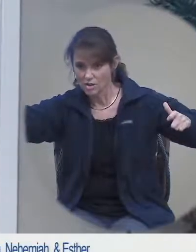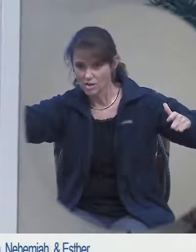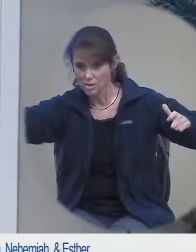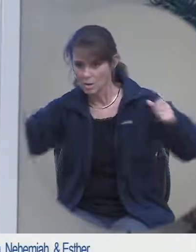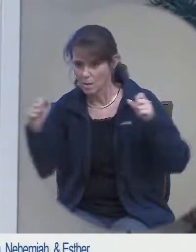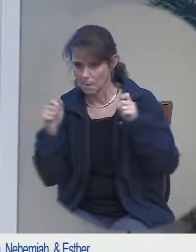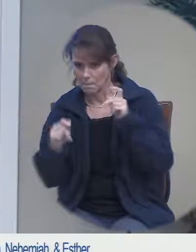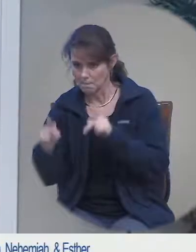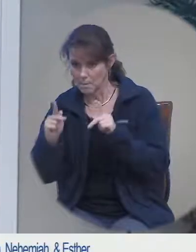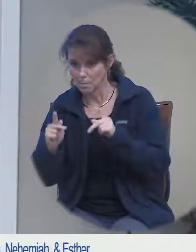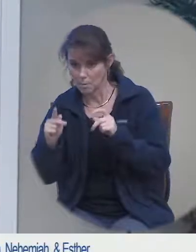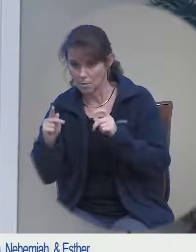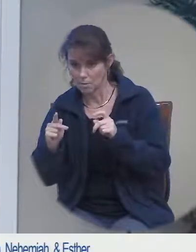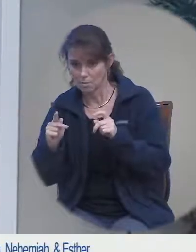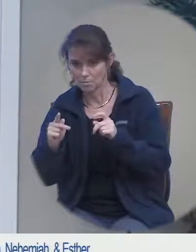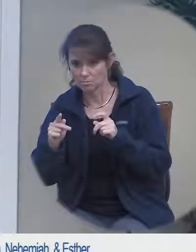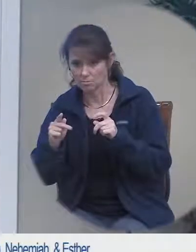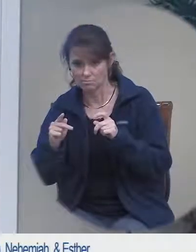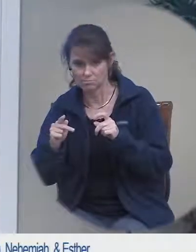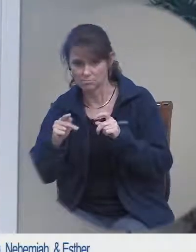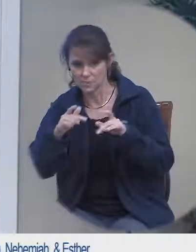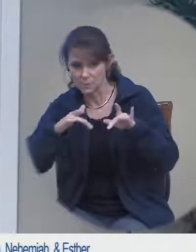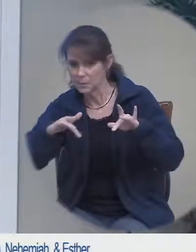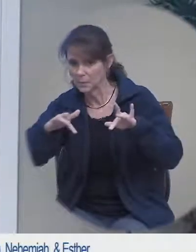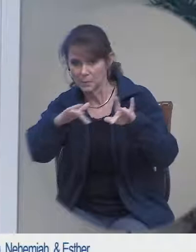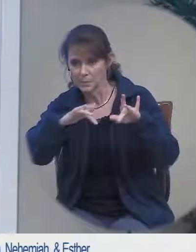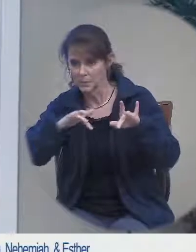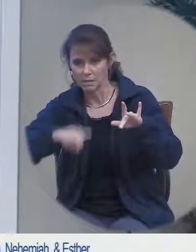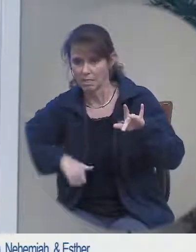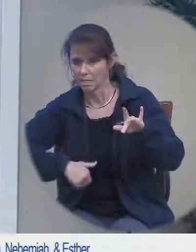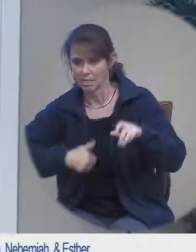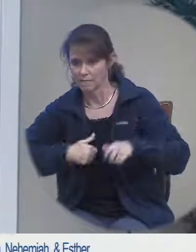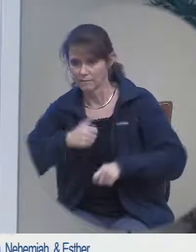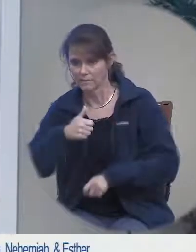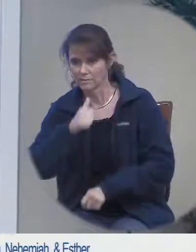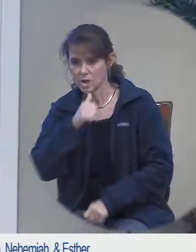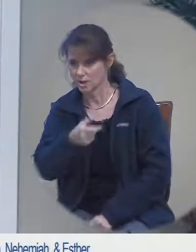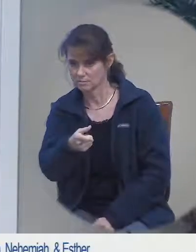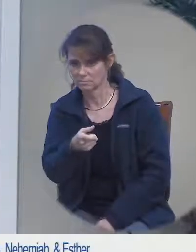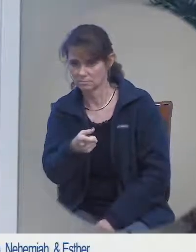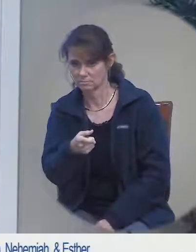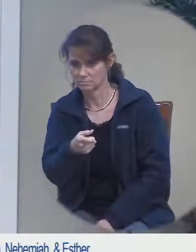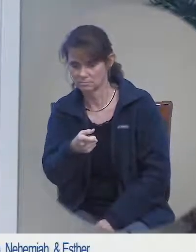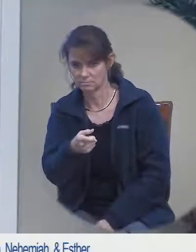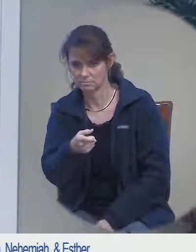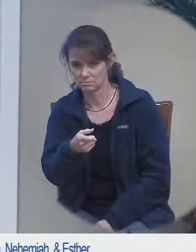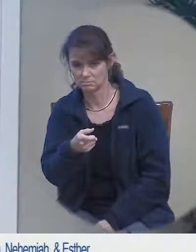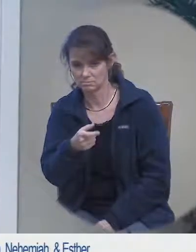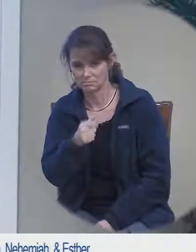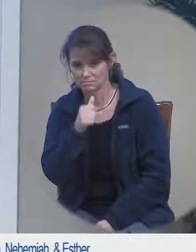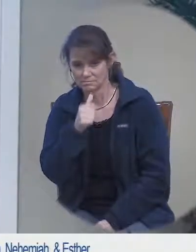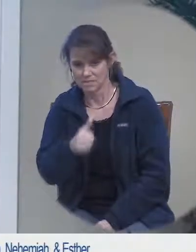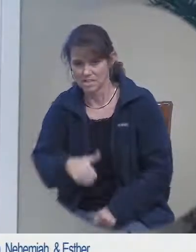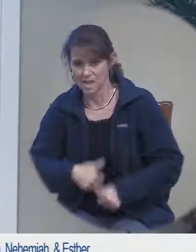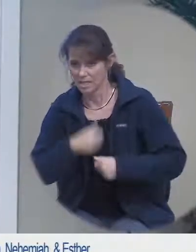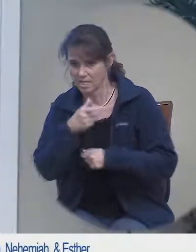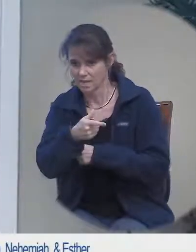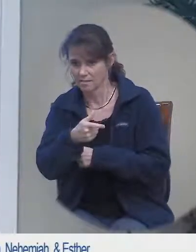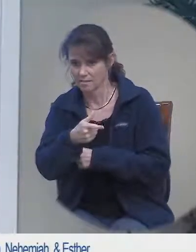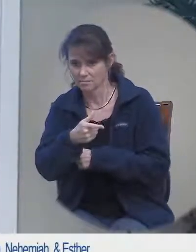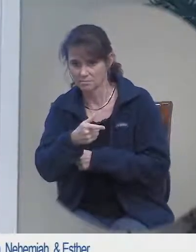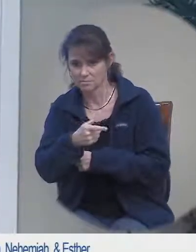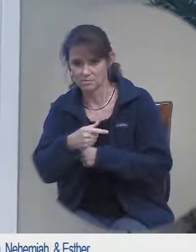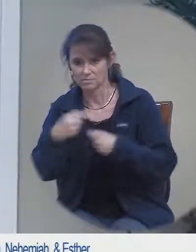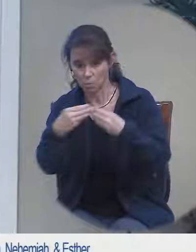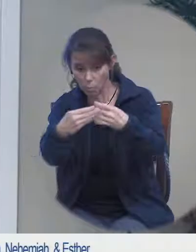the houses were not built. And so as we kind of have that scenario, the walls were being built, but nobody